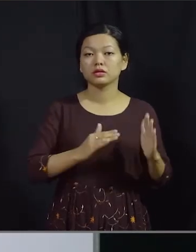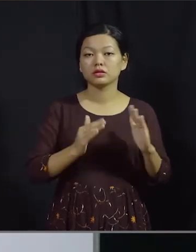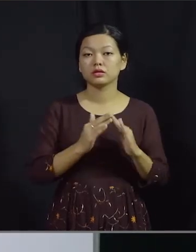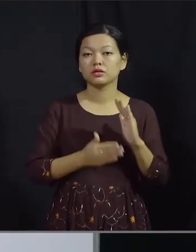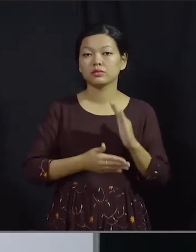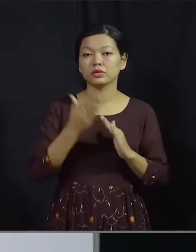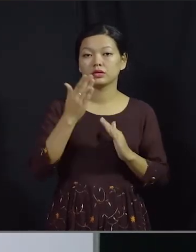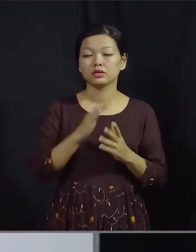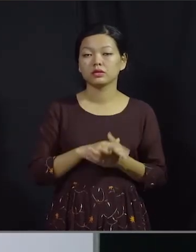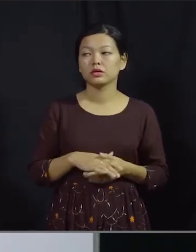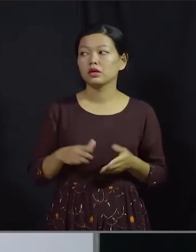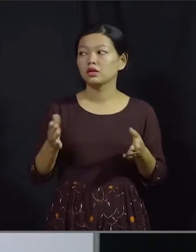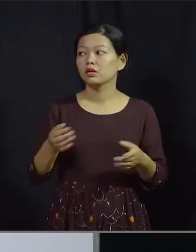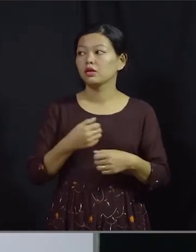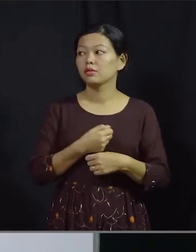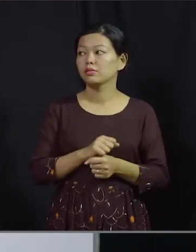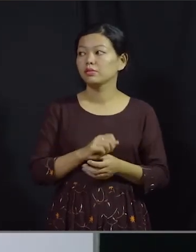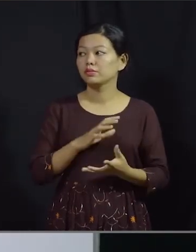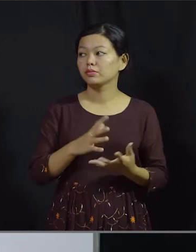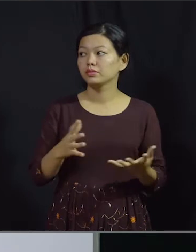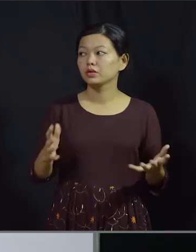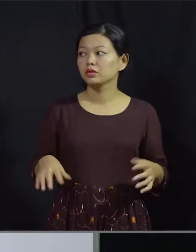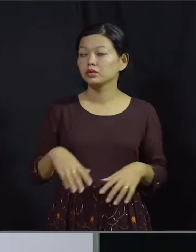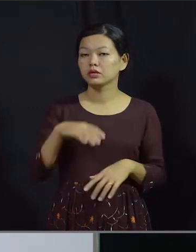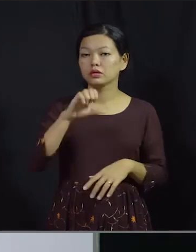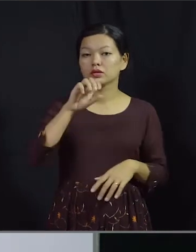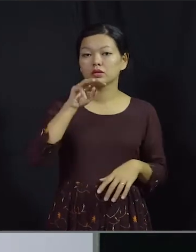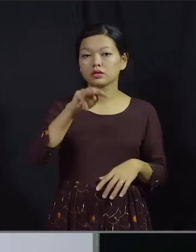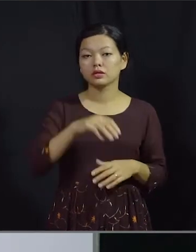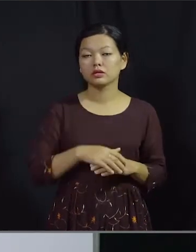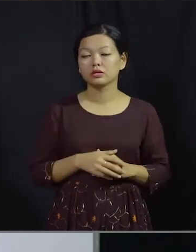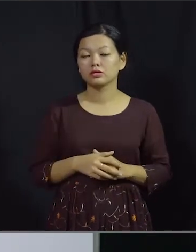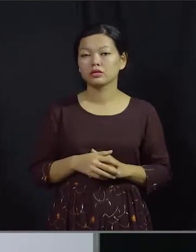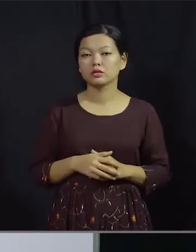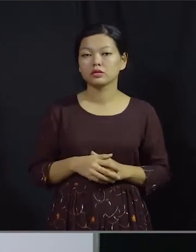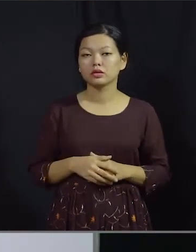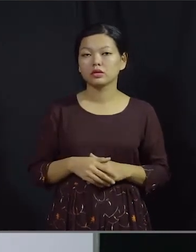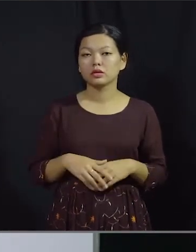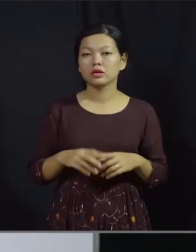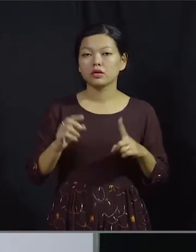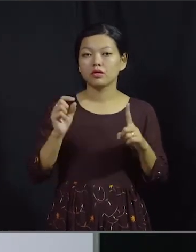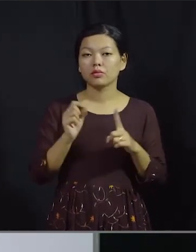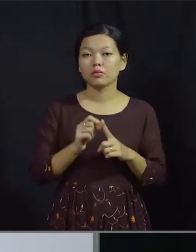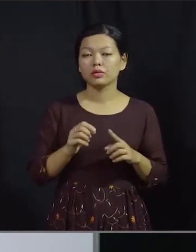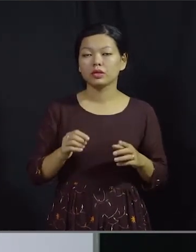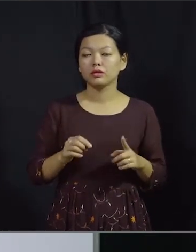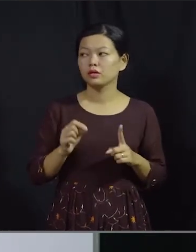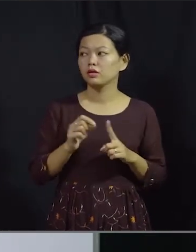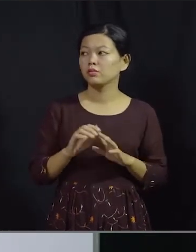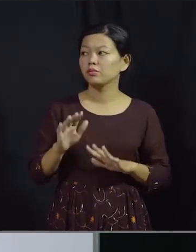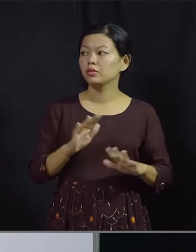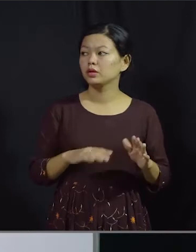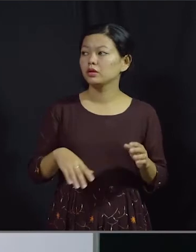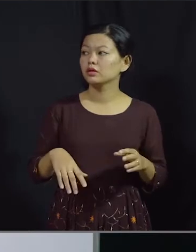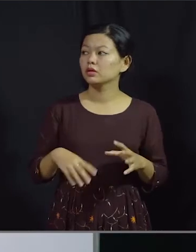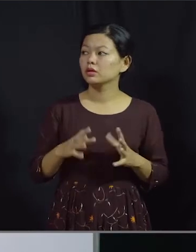chapter to plant and machinery, that is 9,000. That means plant and machinery be depreciated, decreased